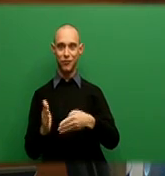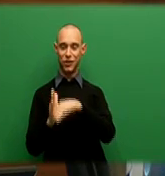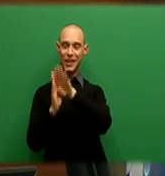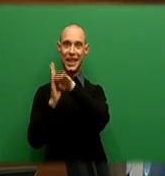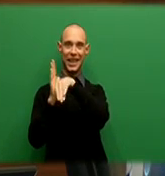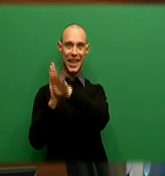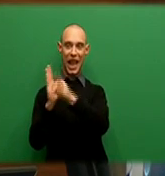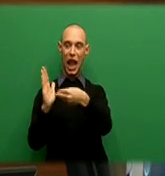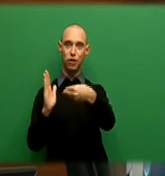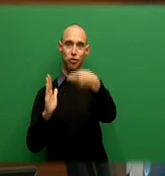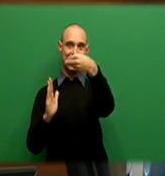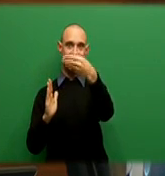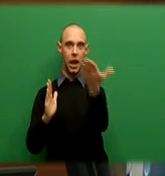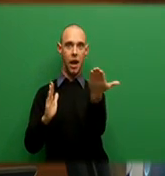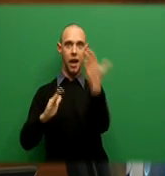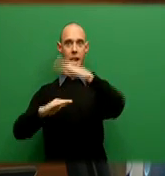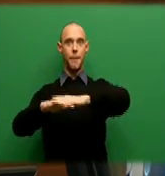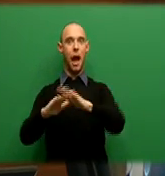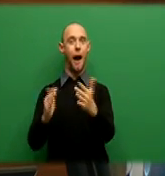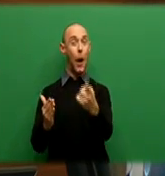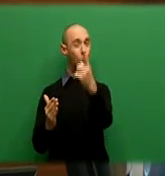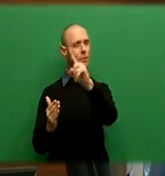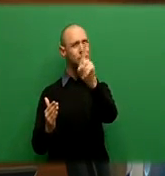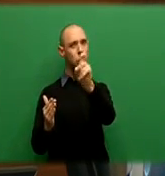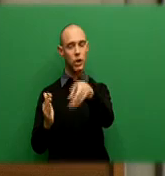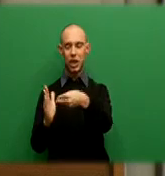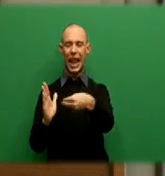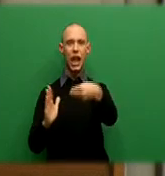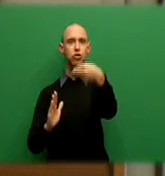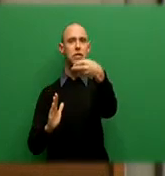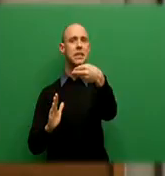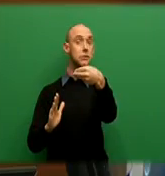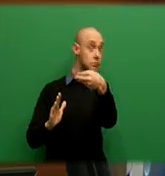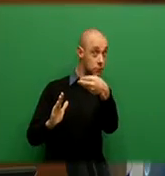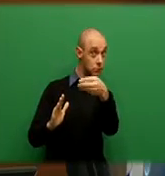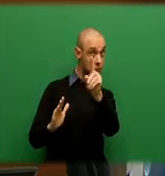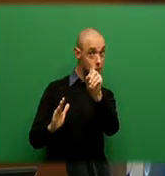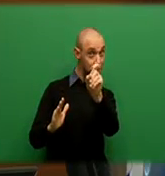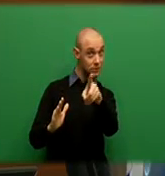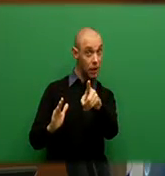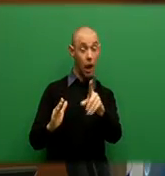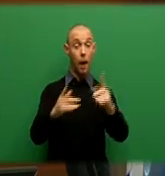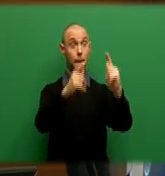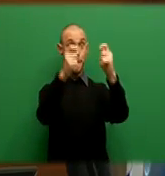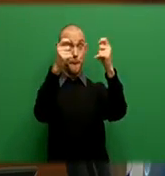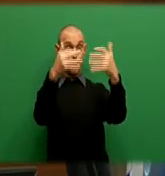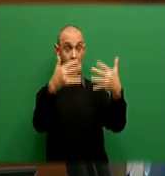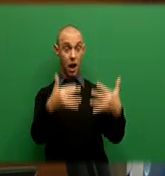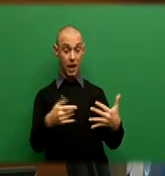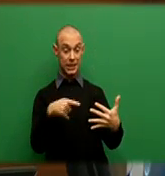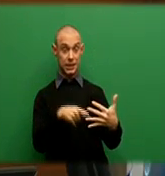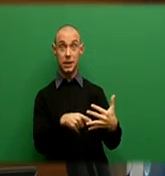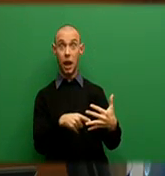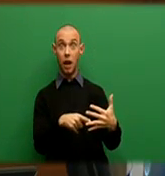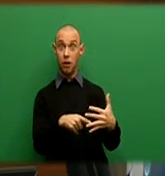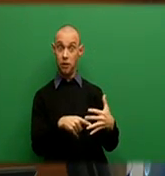that could happen at the SAB? Thank you. What could happen? That markets could be also given an